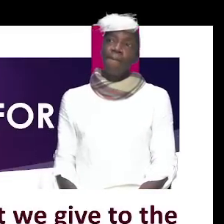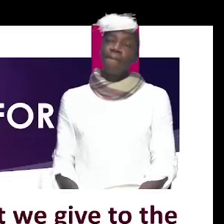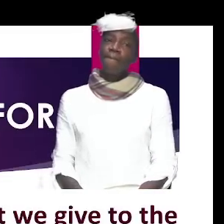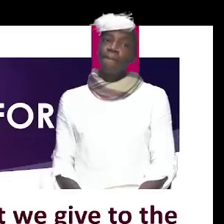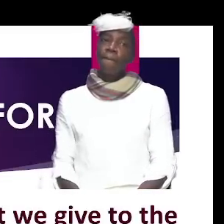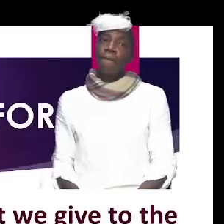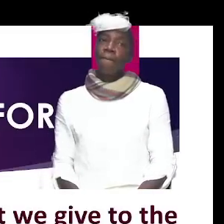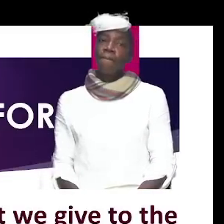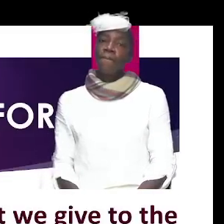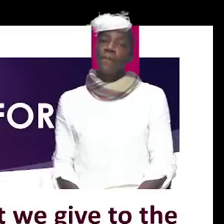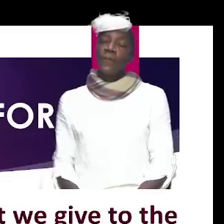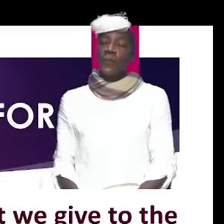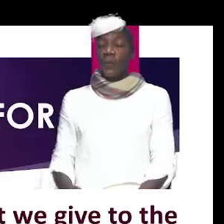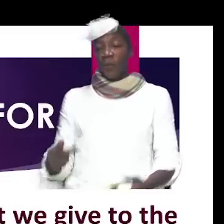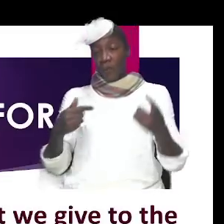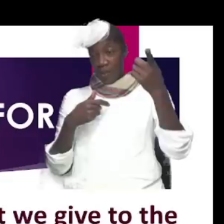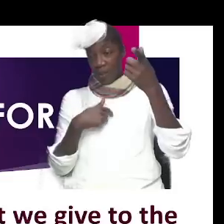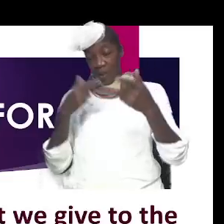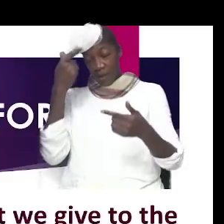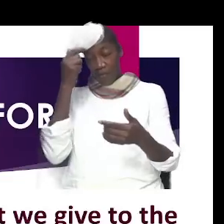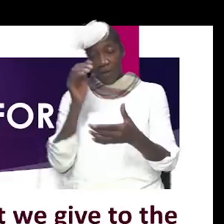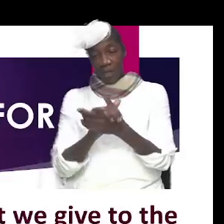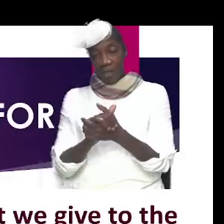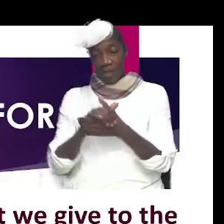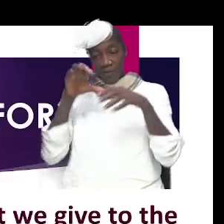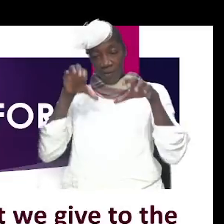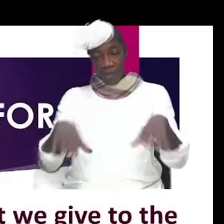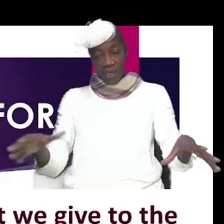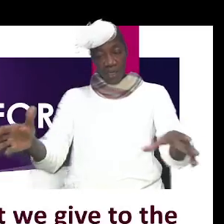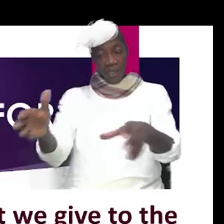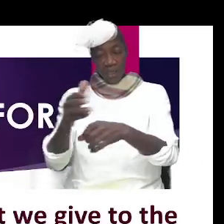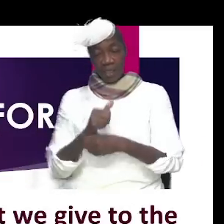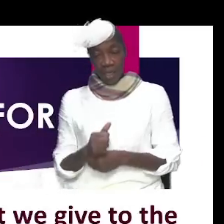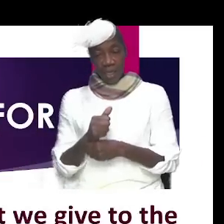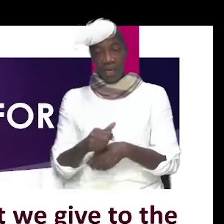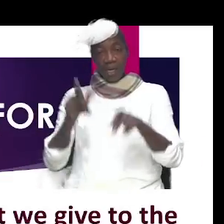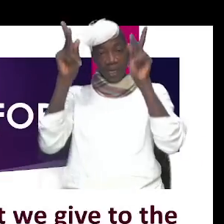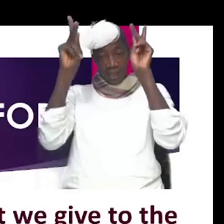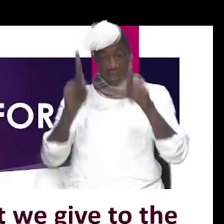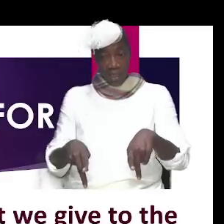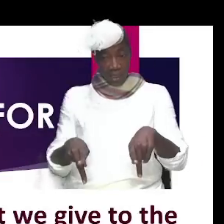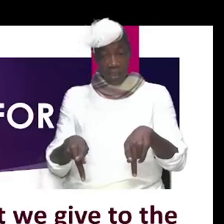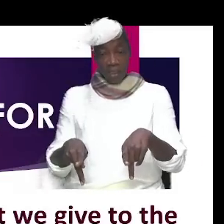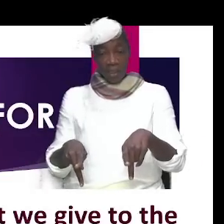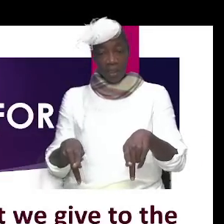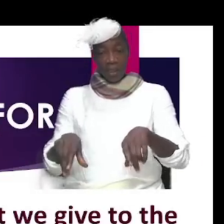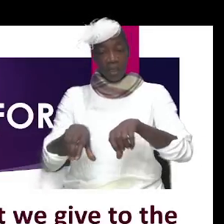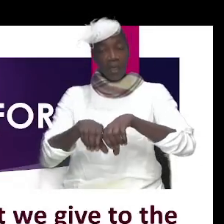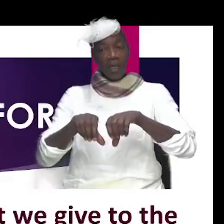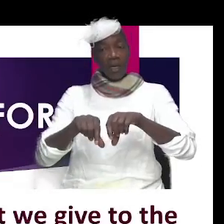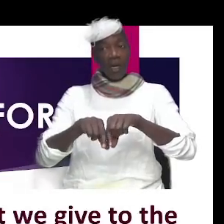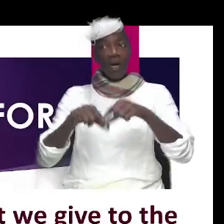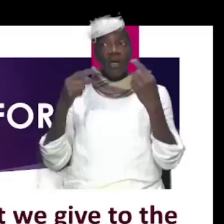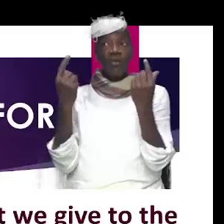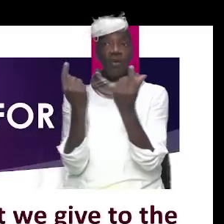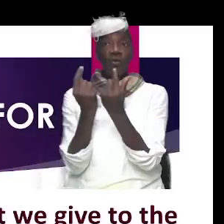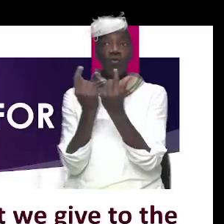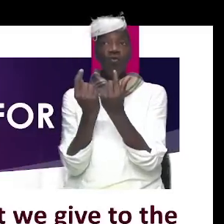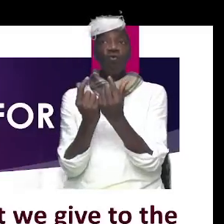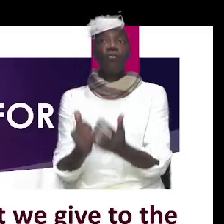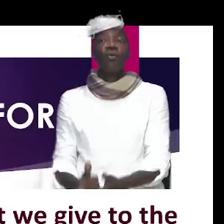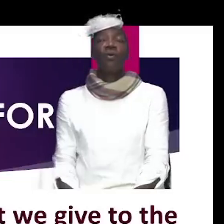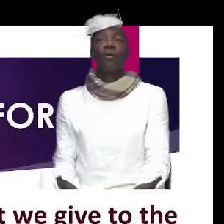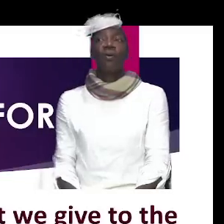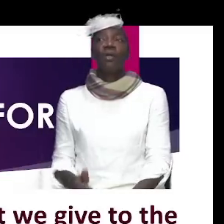this is something that I believe that we can take on as individuals, or we can take on as a group. Because make no mistake about